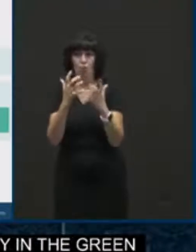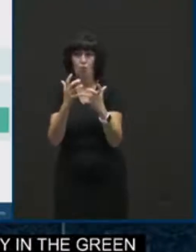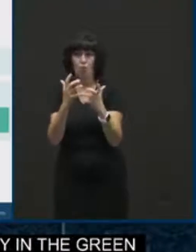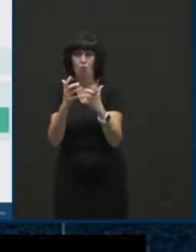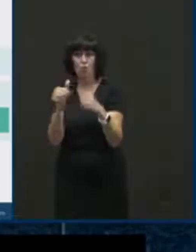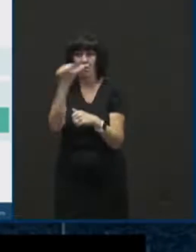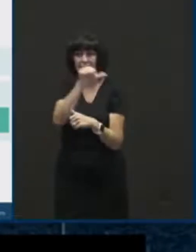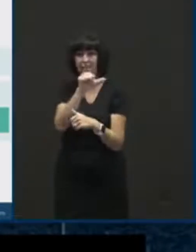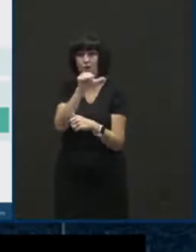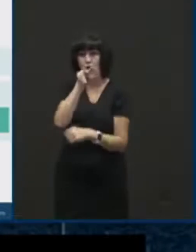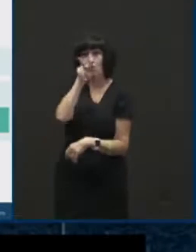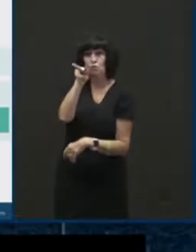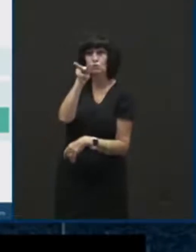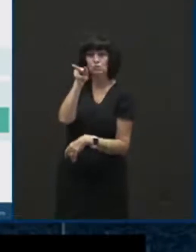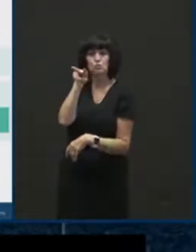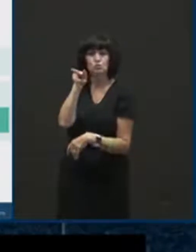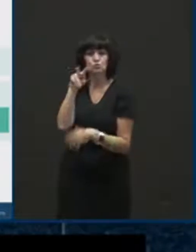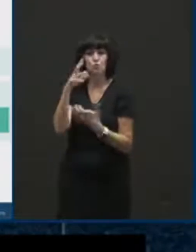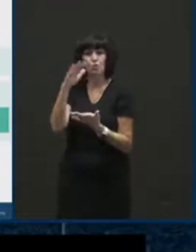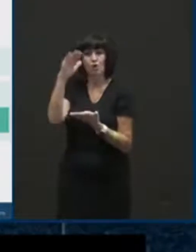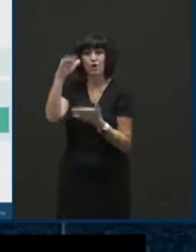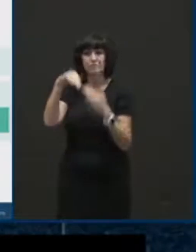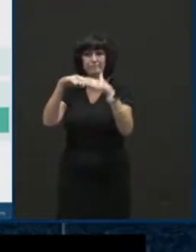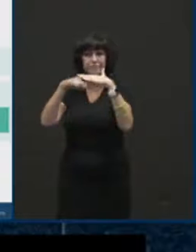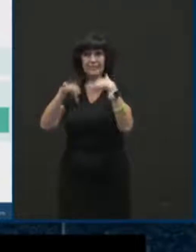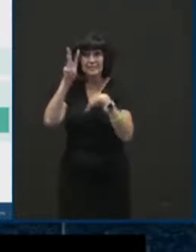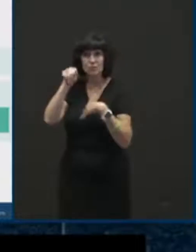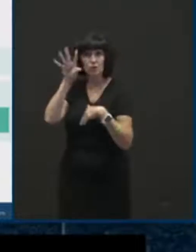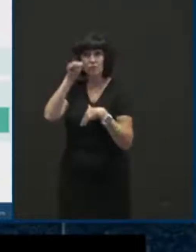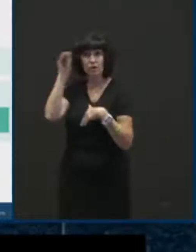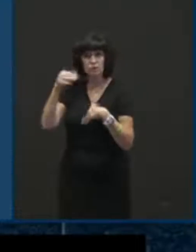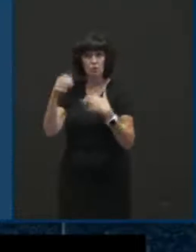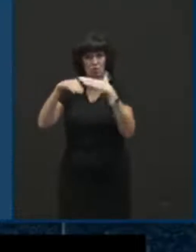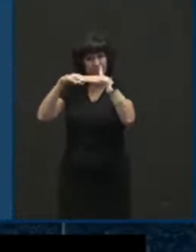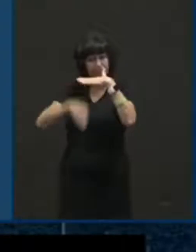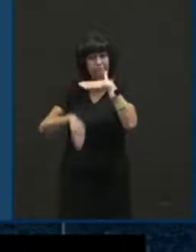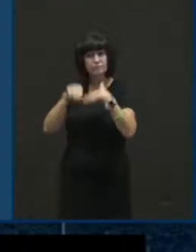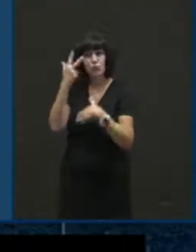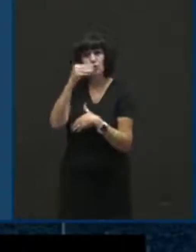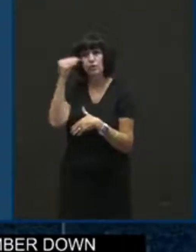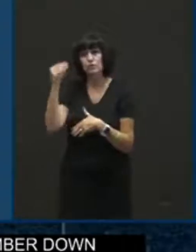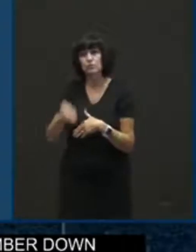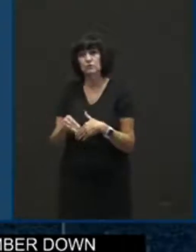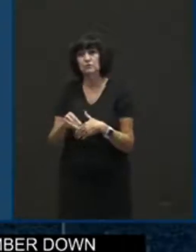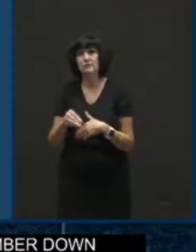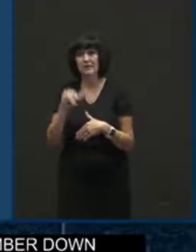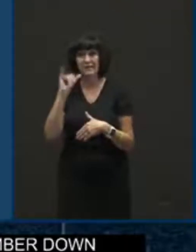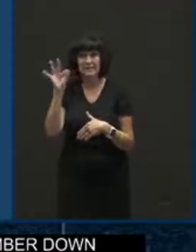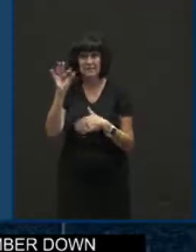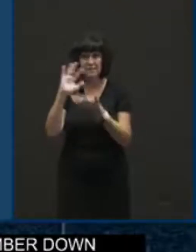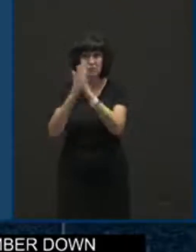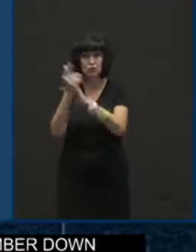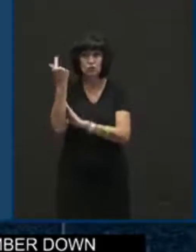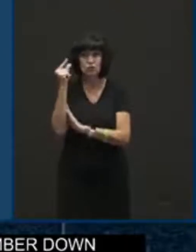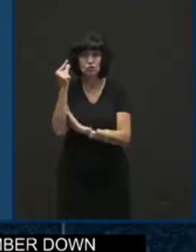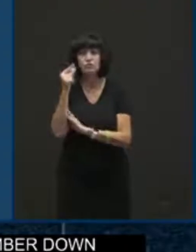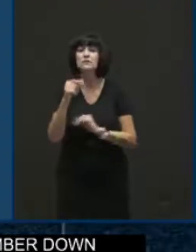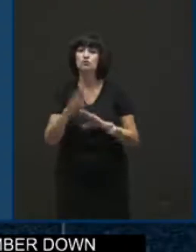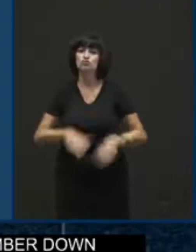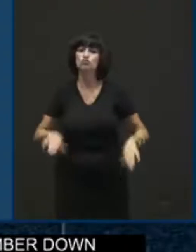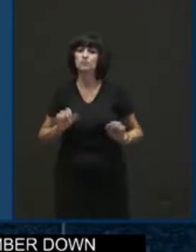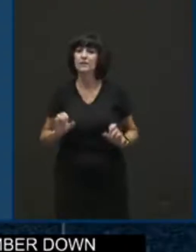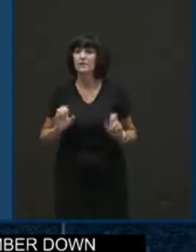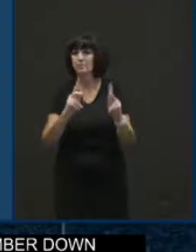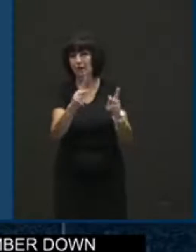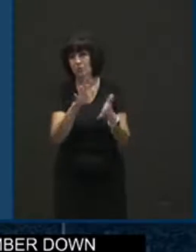number down below 3% to bring more children back to school. So looking forward again, we